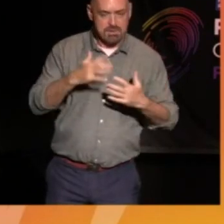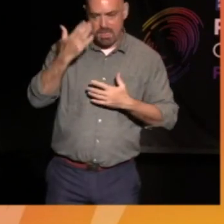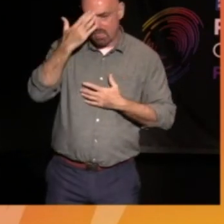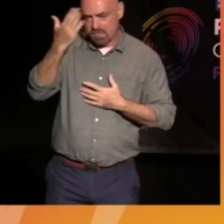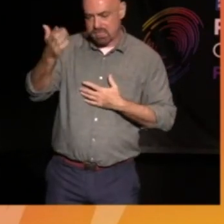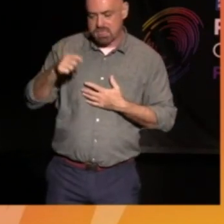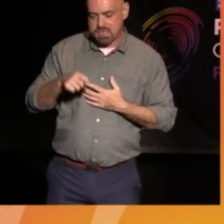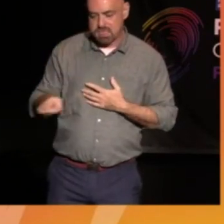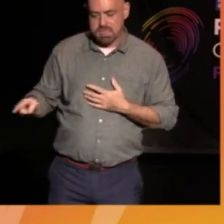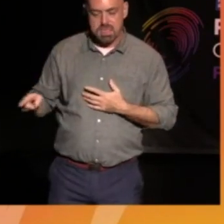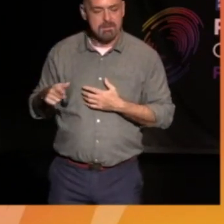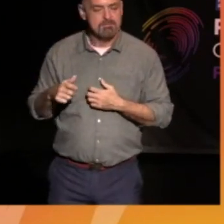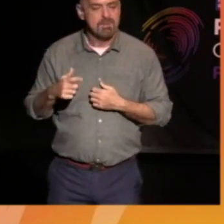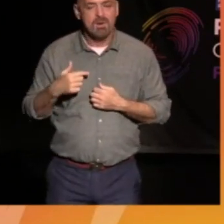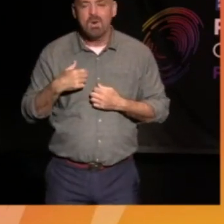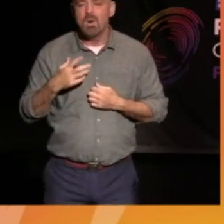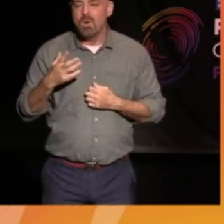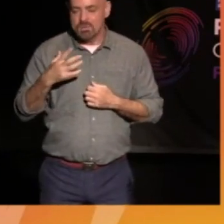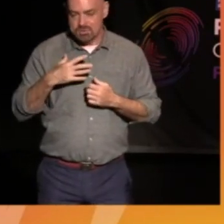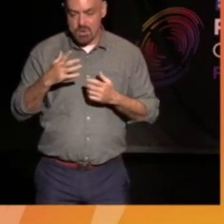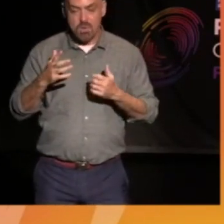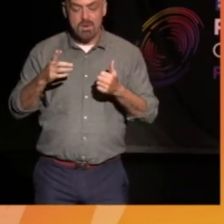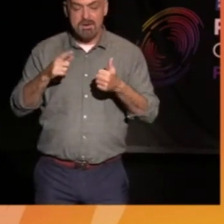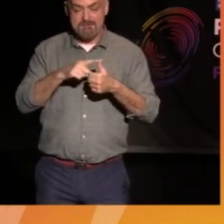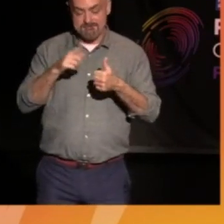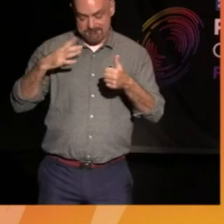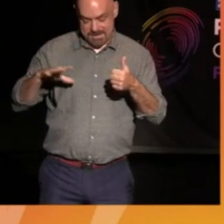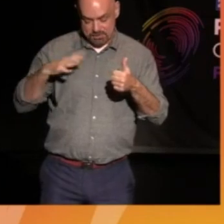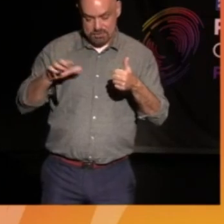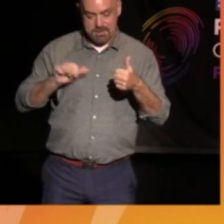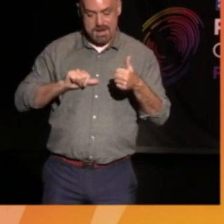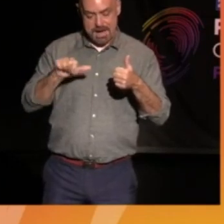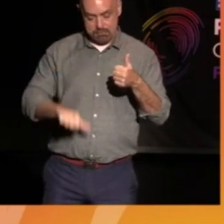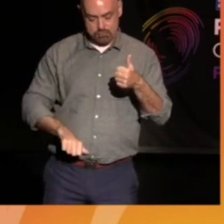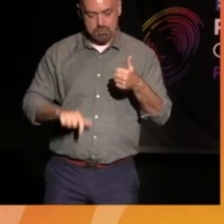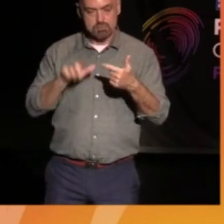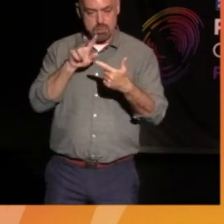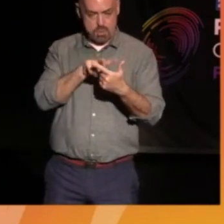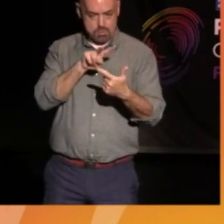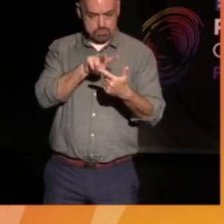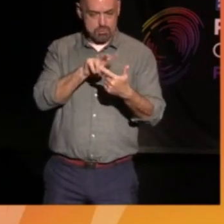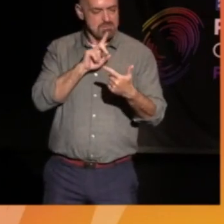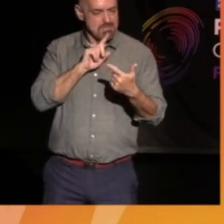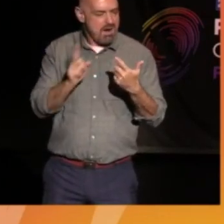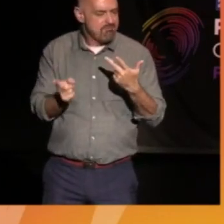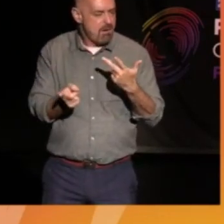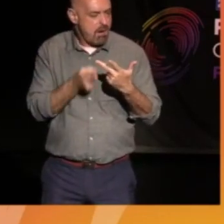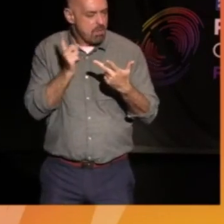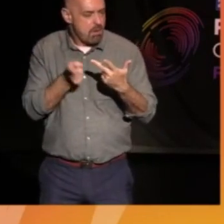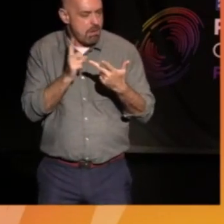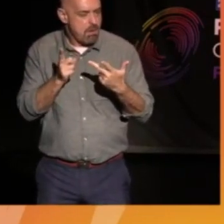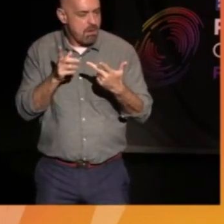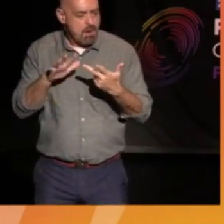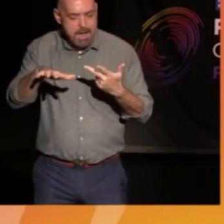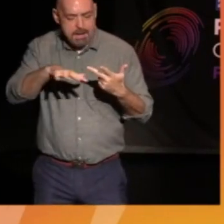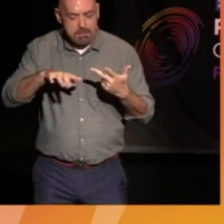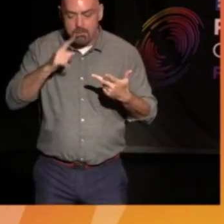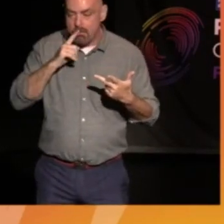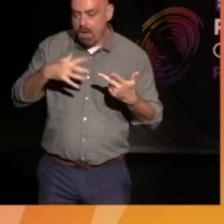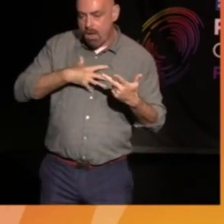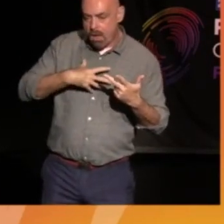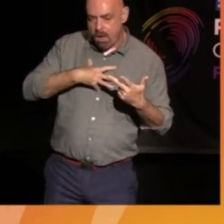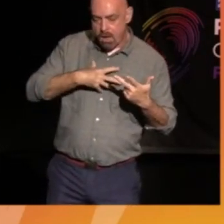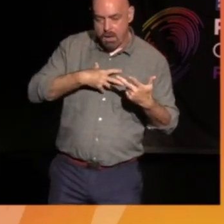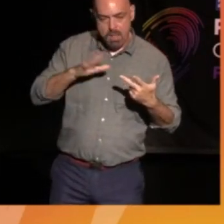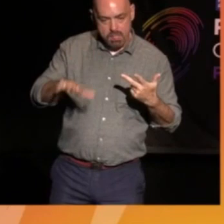Okay, so we're used to hearing about fashion and agriculture in particular, but are there other areas that we would be surprised to hear